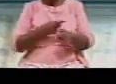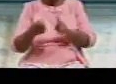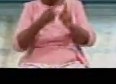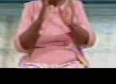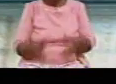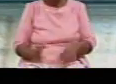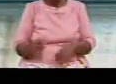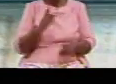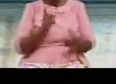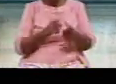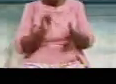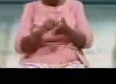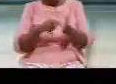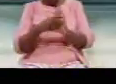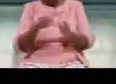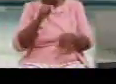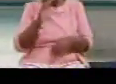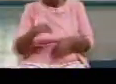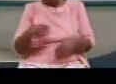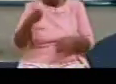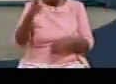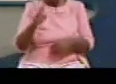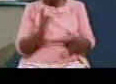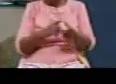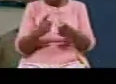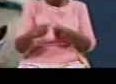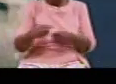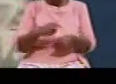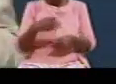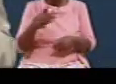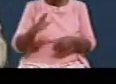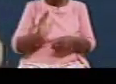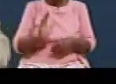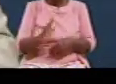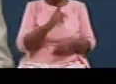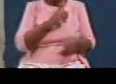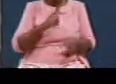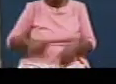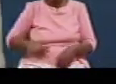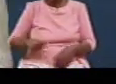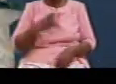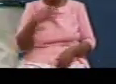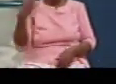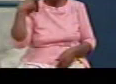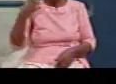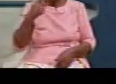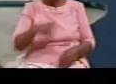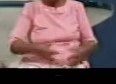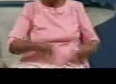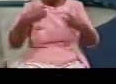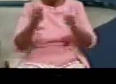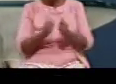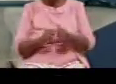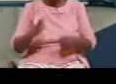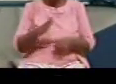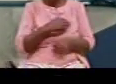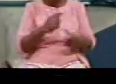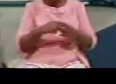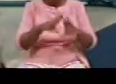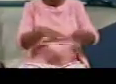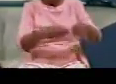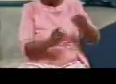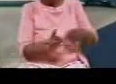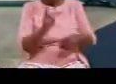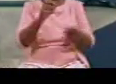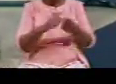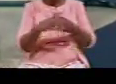them, don't torment them. His Lord was wroth with him and delivered him to the tormentors till